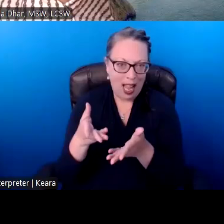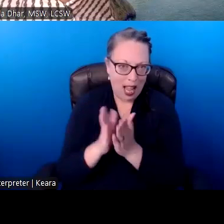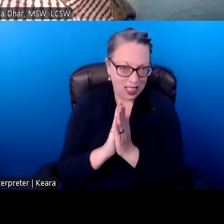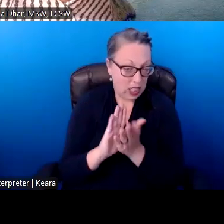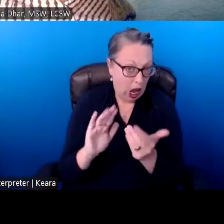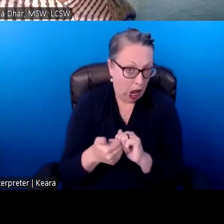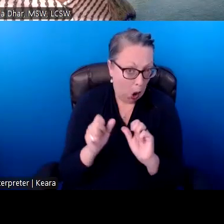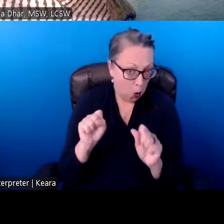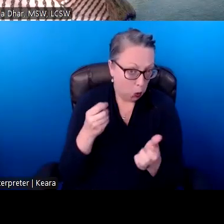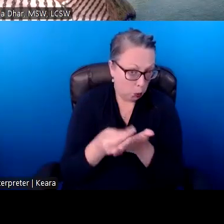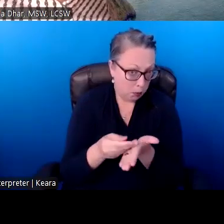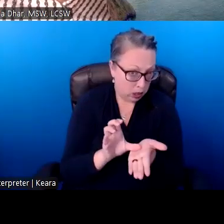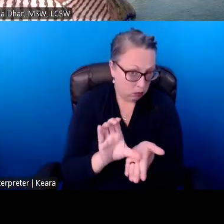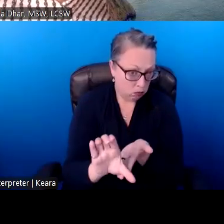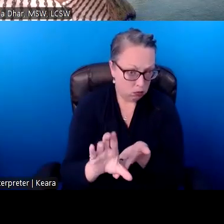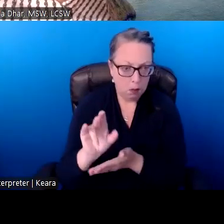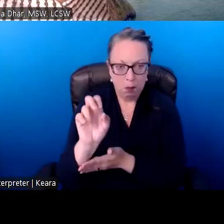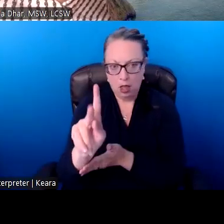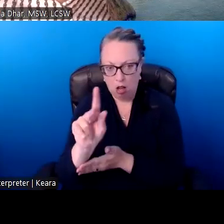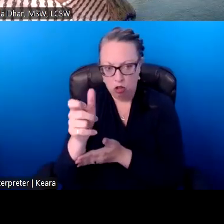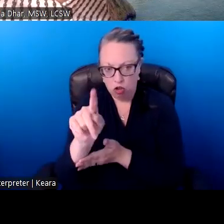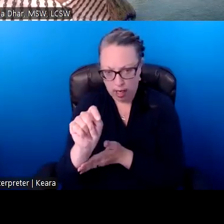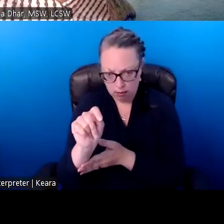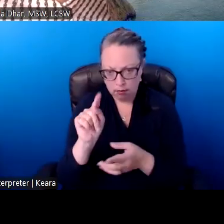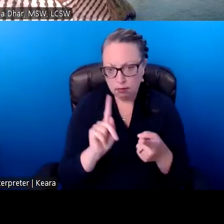about? Block grant,